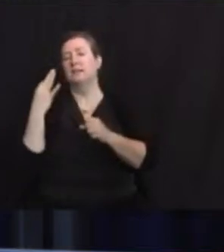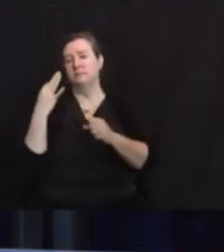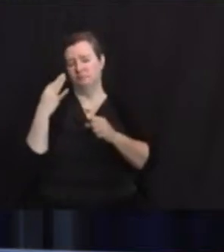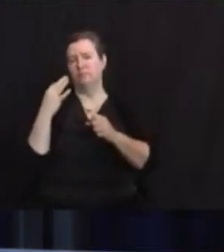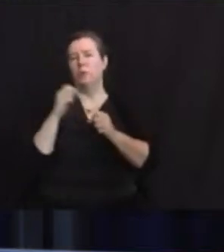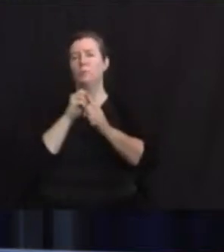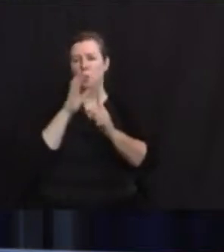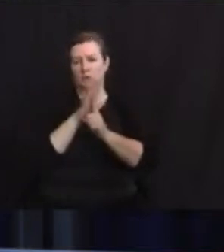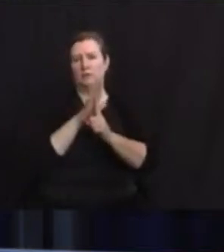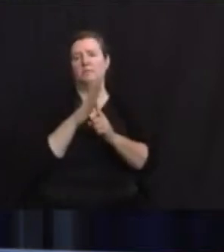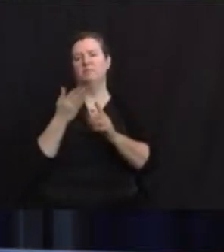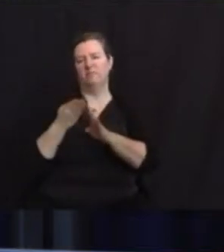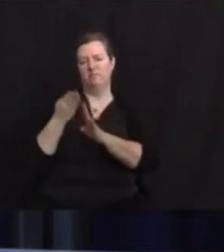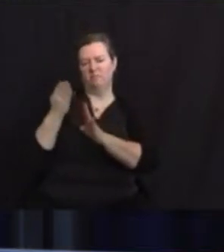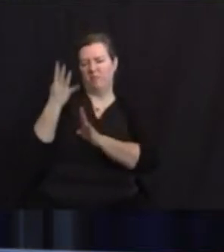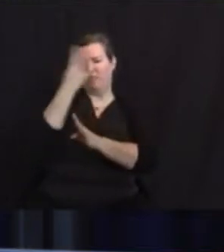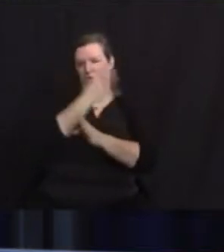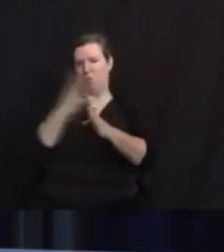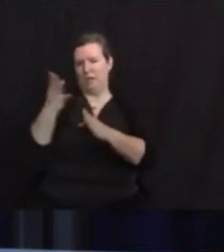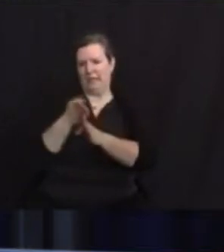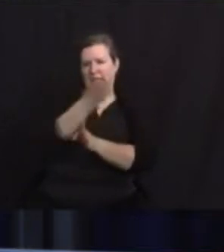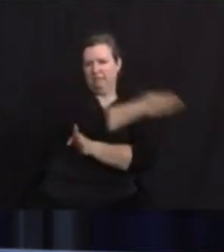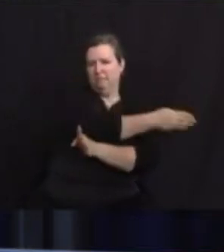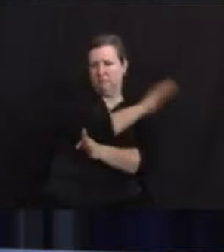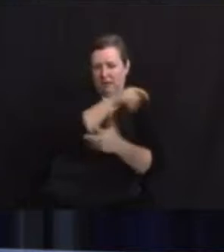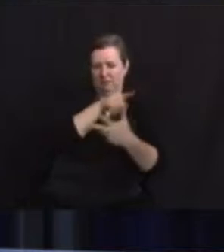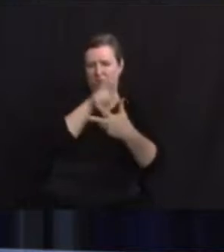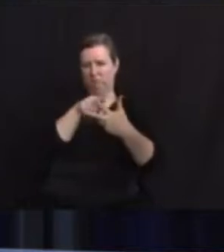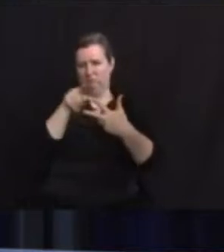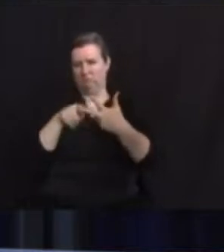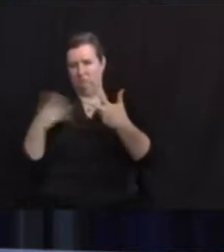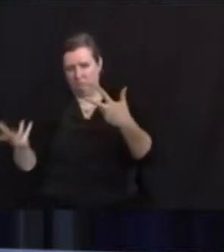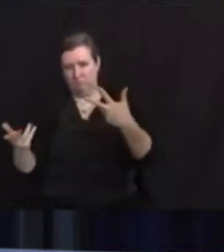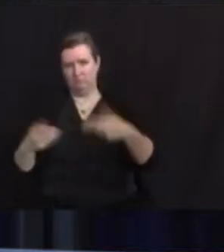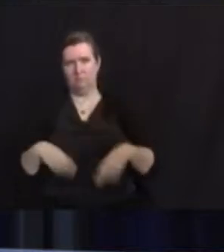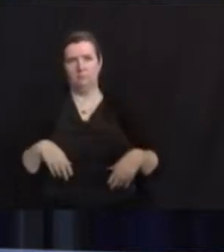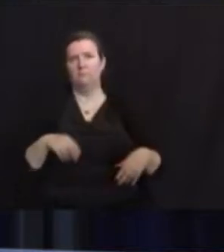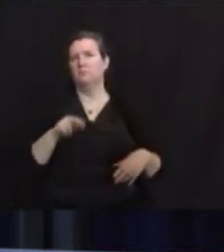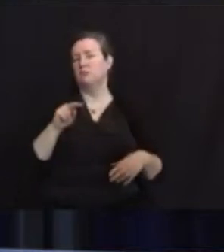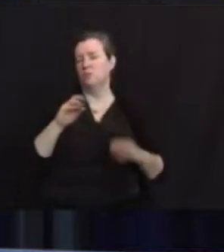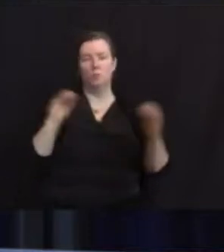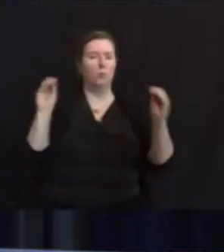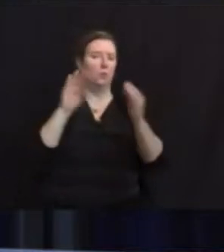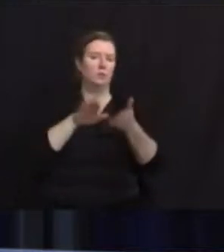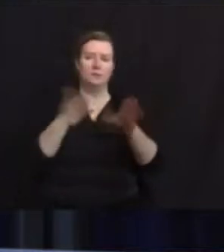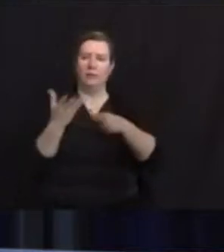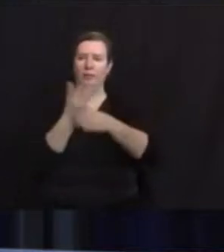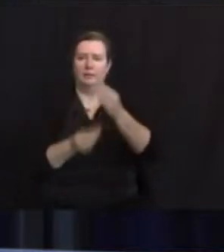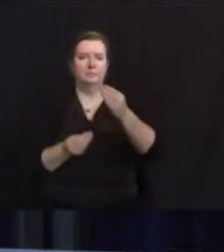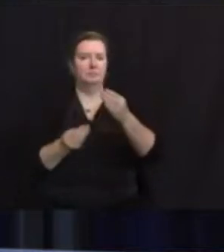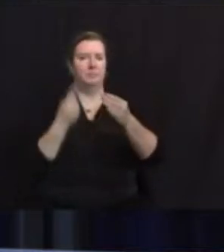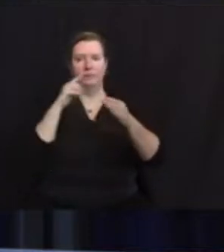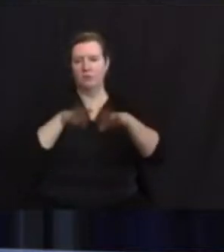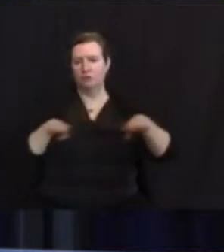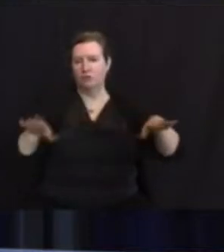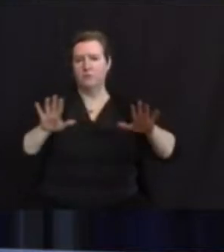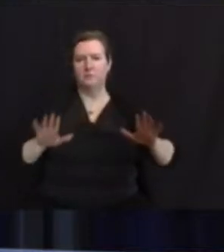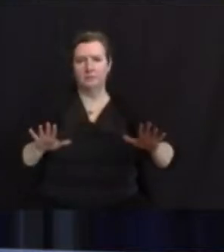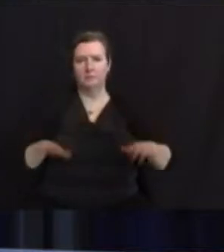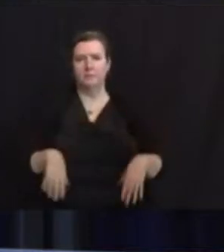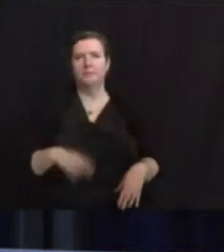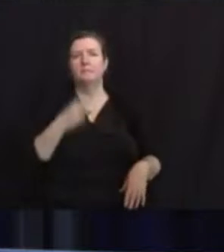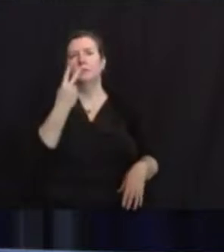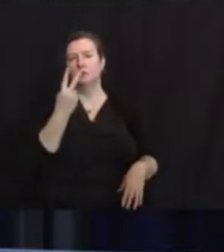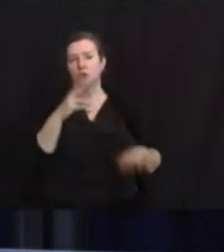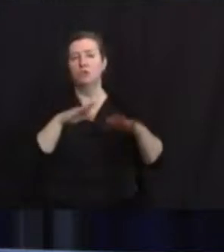symptoms. In New Jersey, there are no deaths reported at this time. 2 of these children are currently hospitalized. The